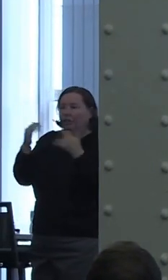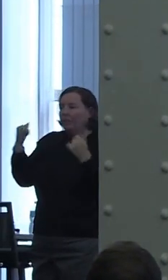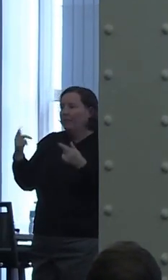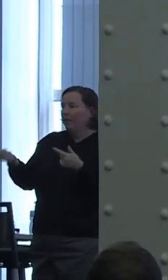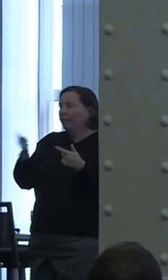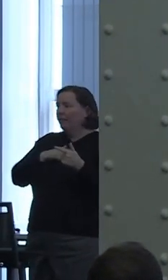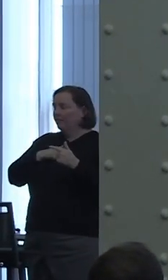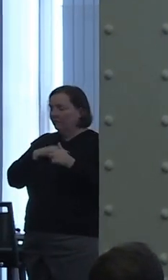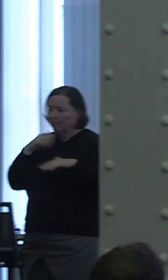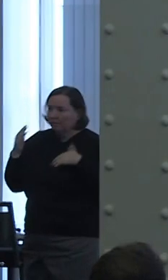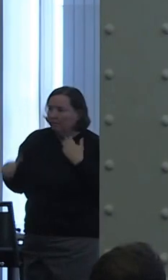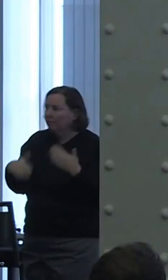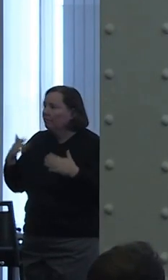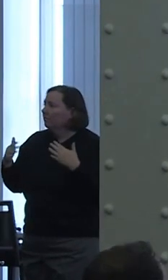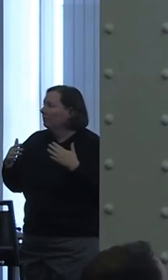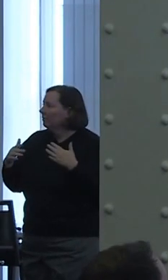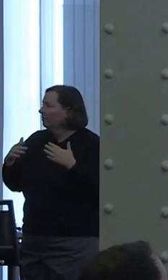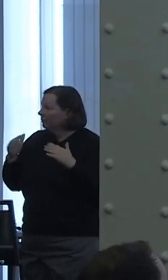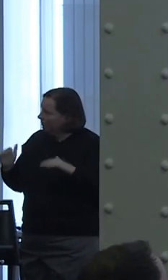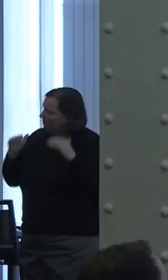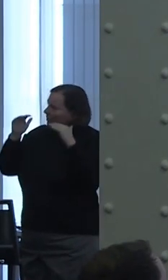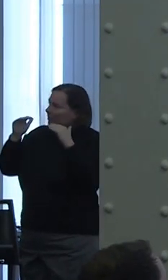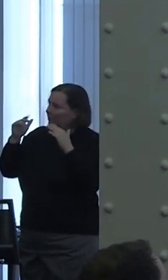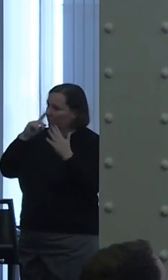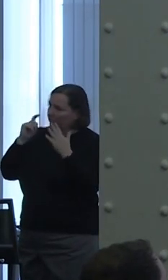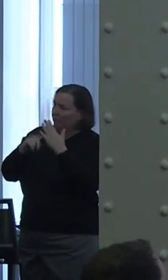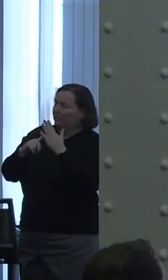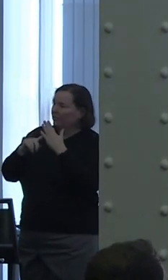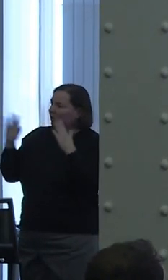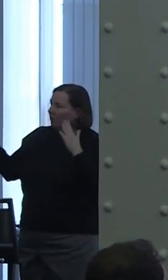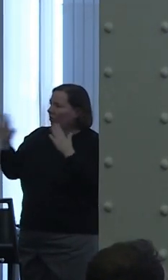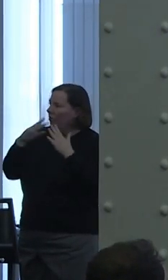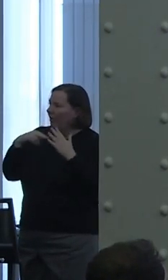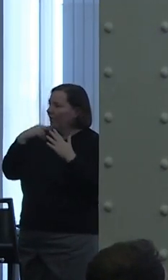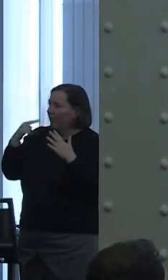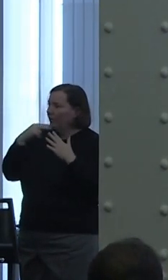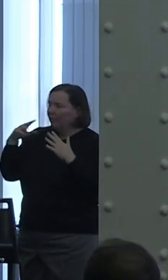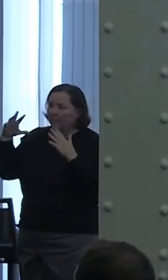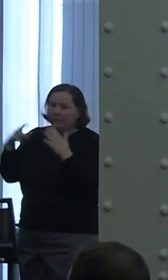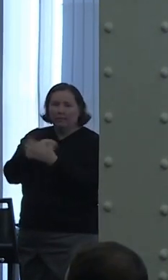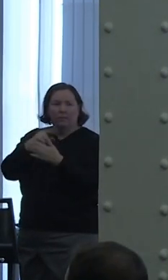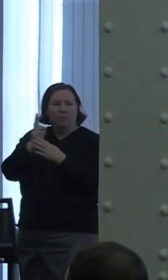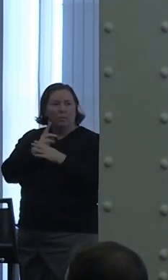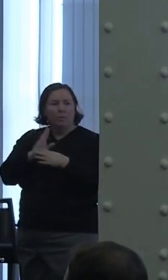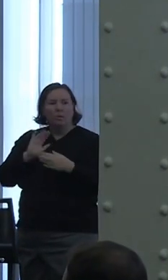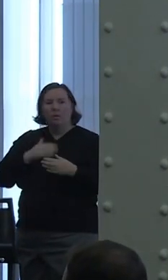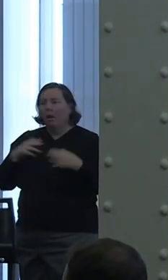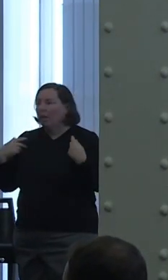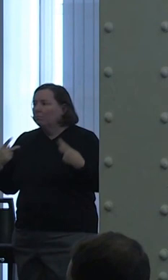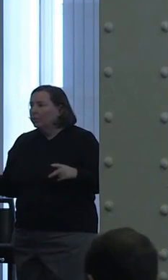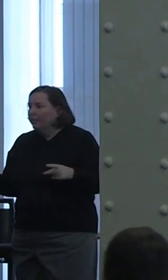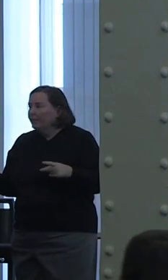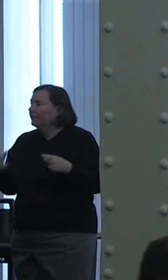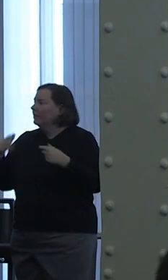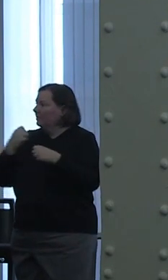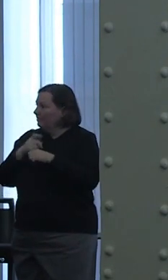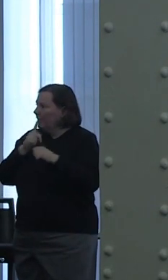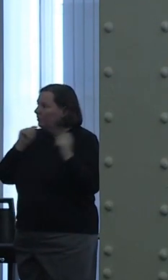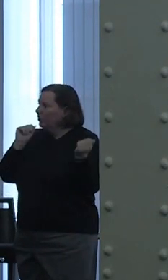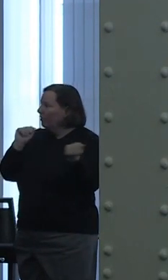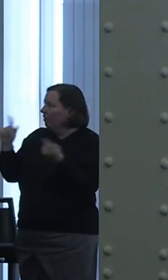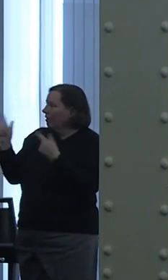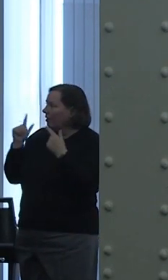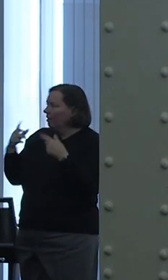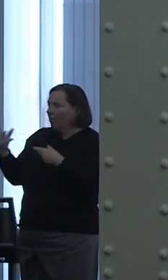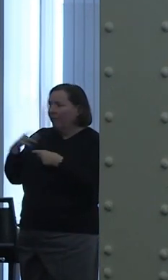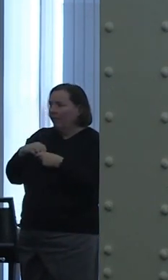in the disability community to elevate and to center your voices, to use our privilege to ensure that not only are